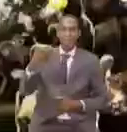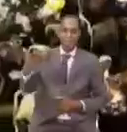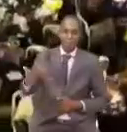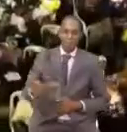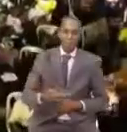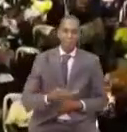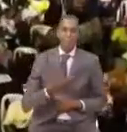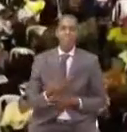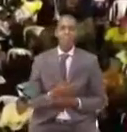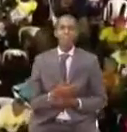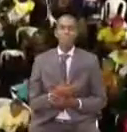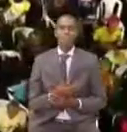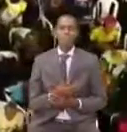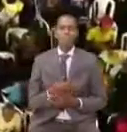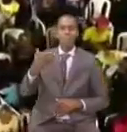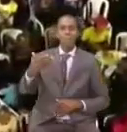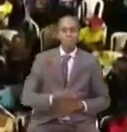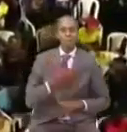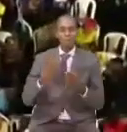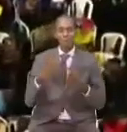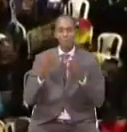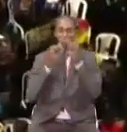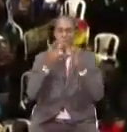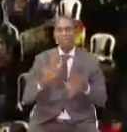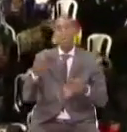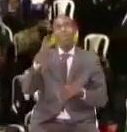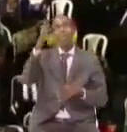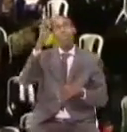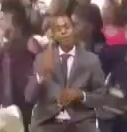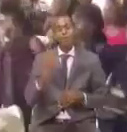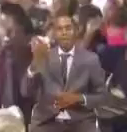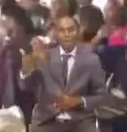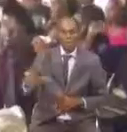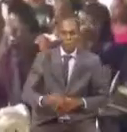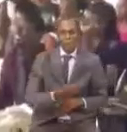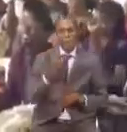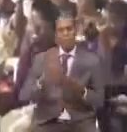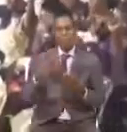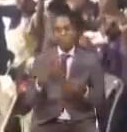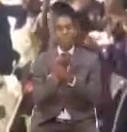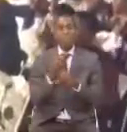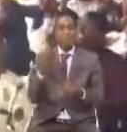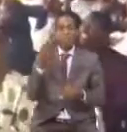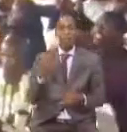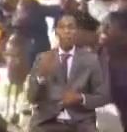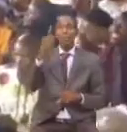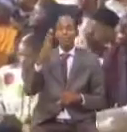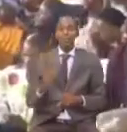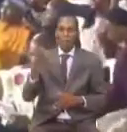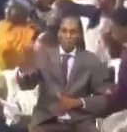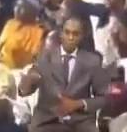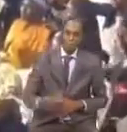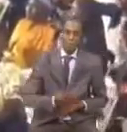Welcome. Welcome to the blessing of God. Welcome to the salvation of God. Welcome to the provision